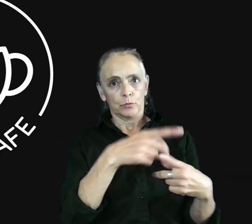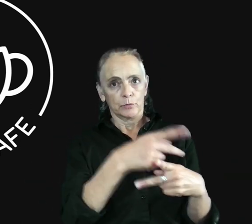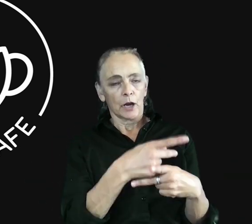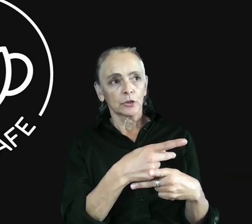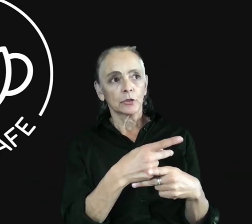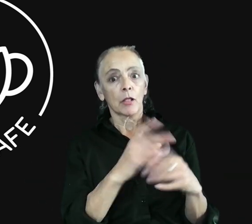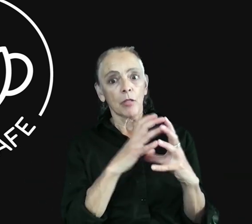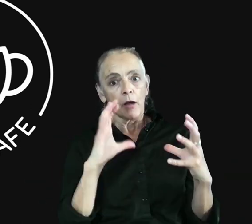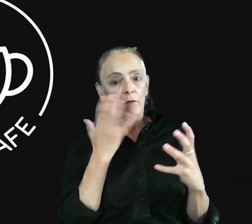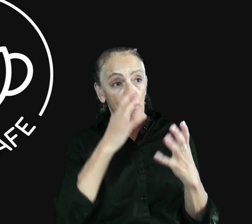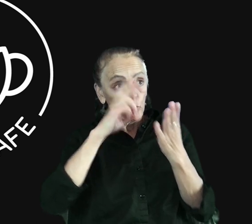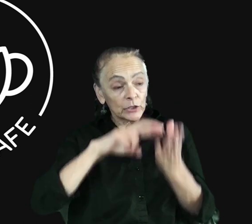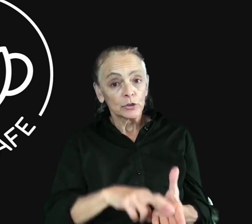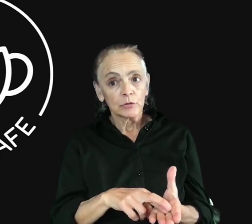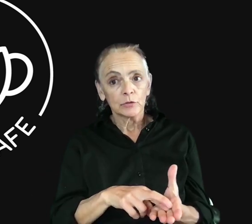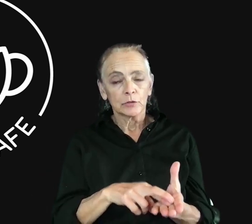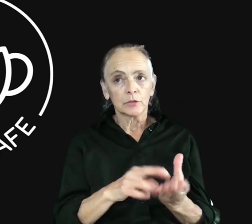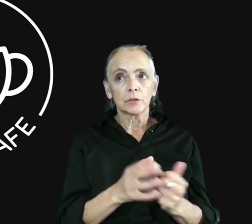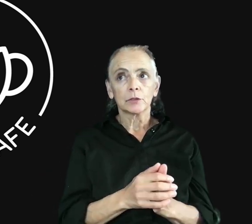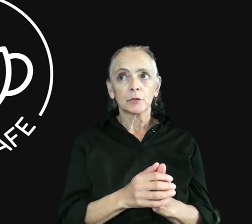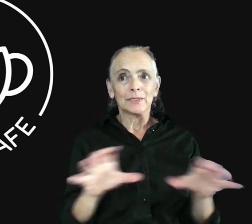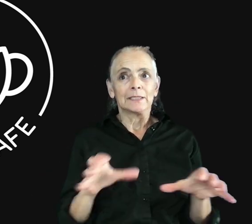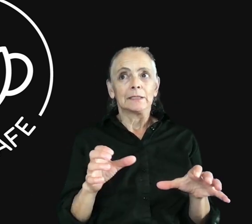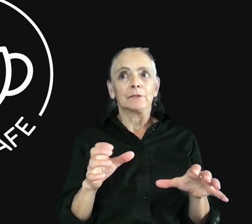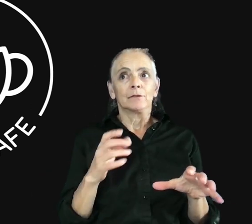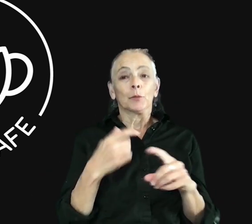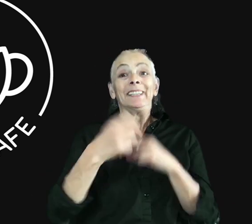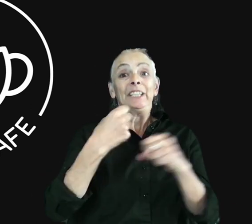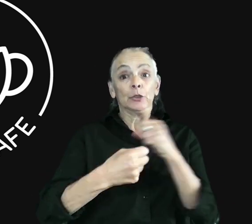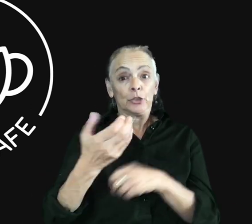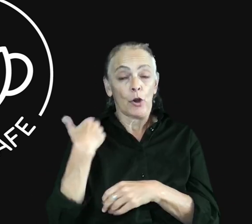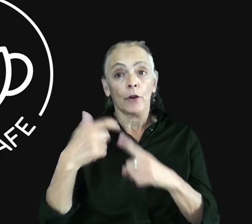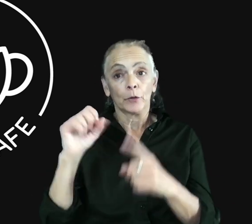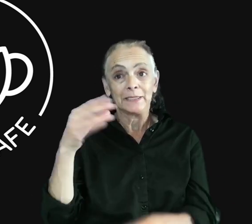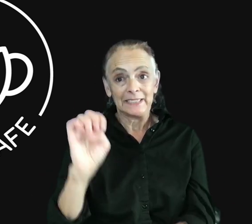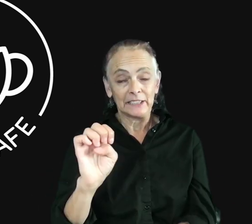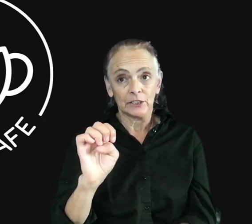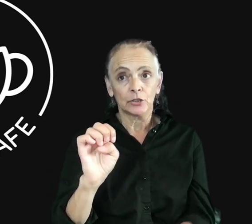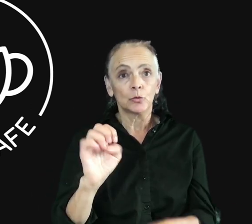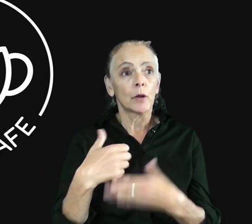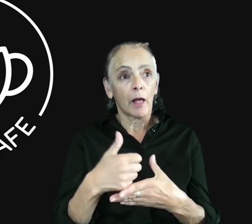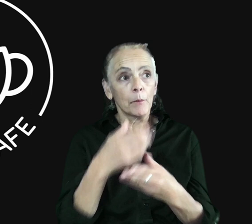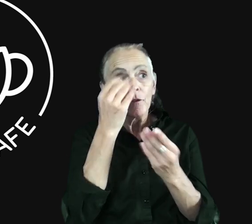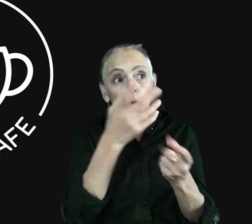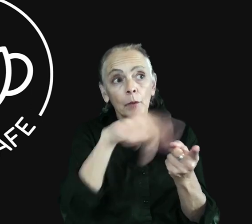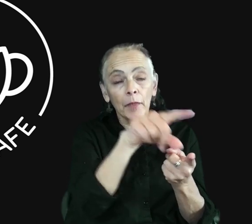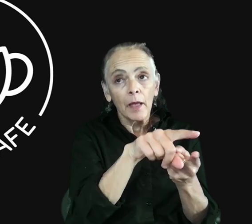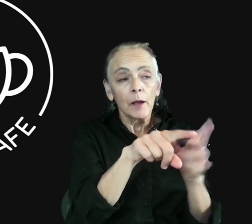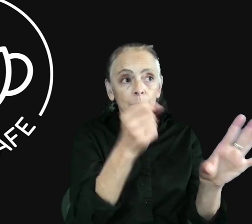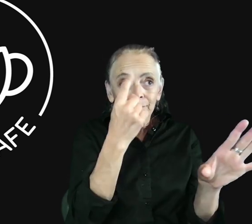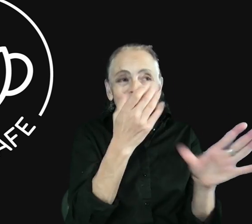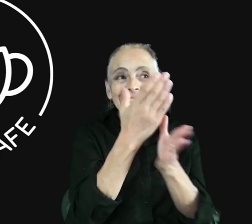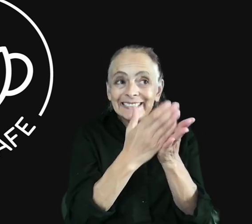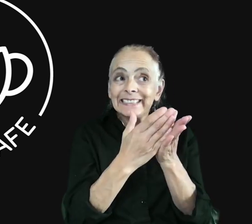the research that we had done kind of years and years ago on siege to help kind of inform them on like hey here's some of the